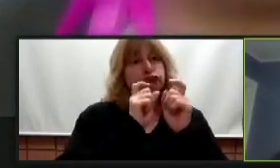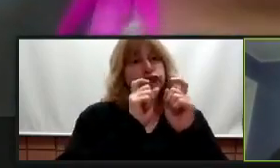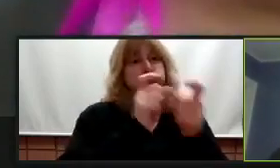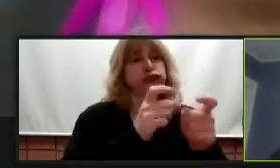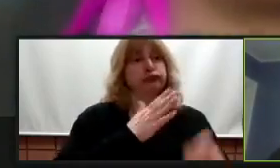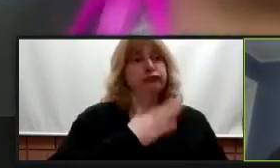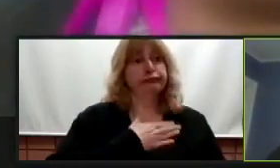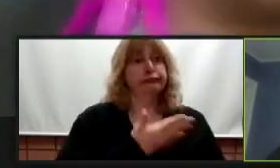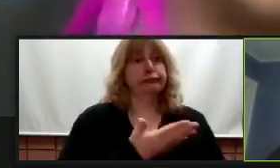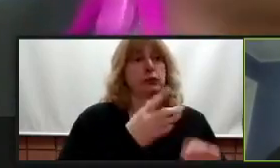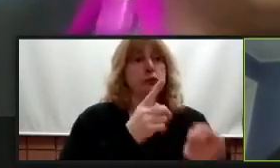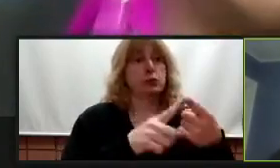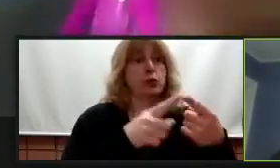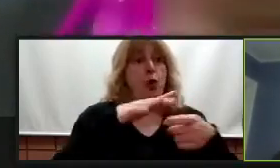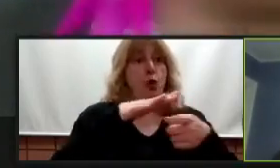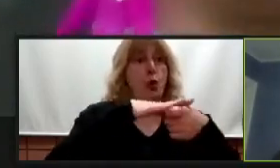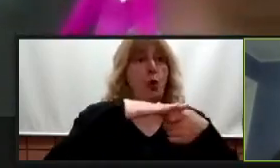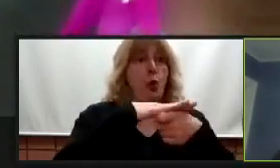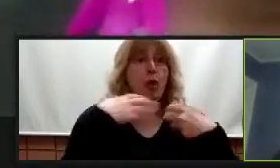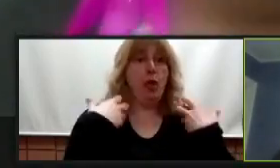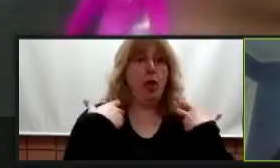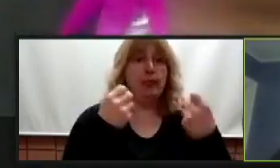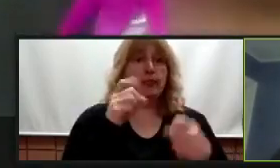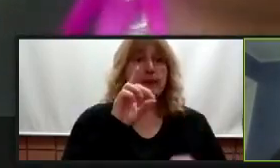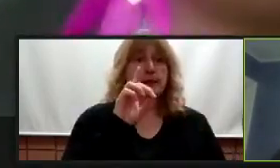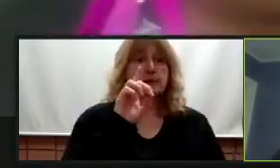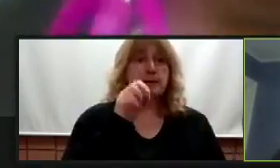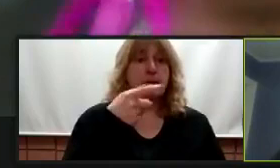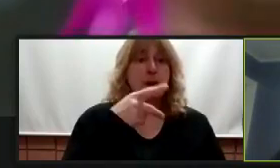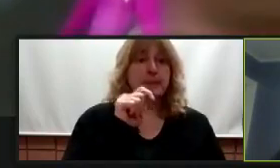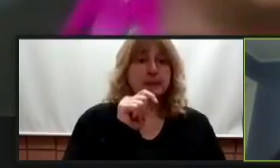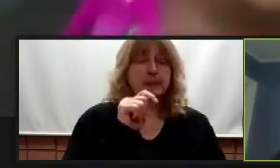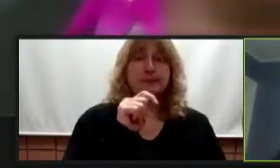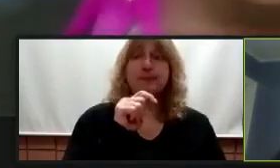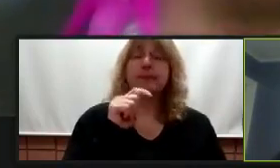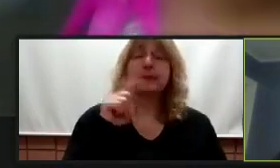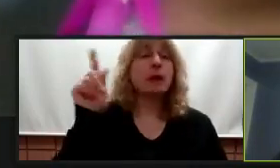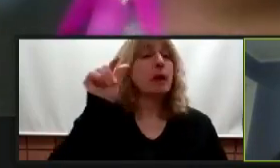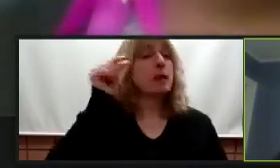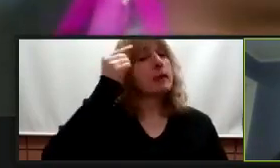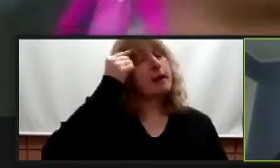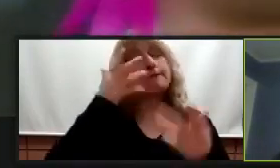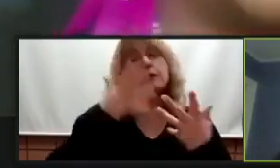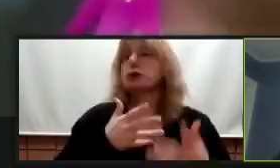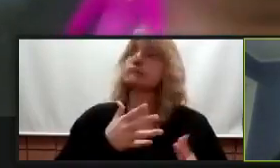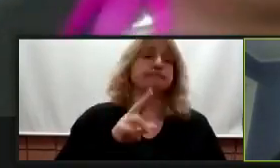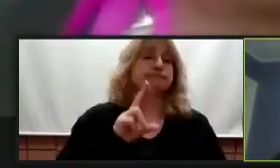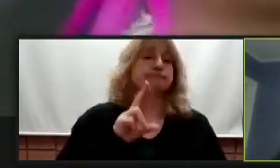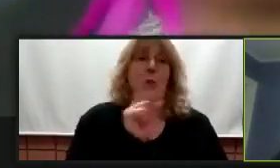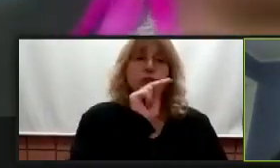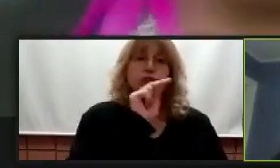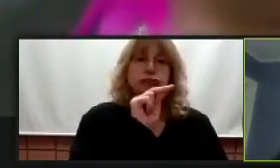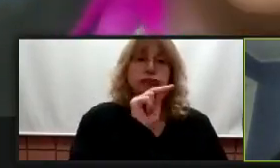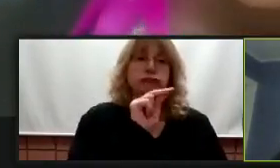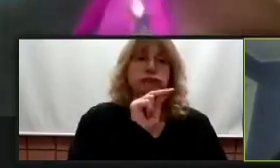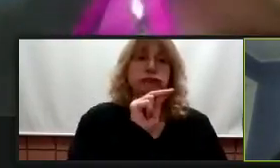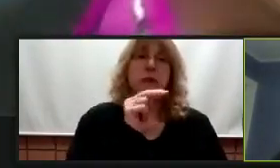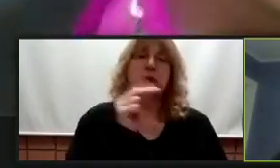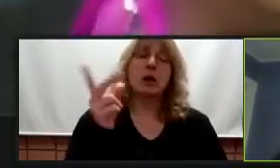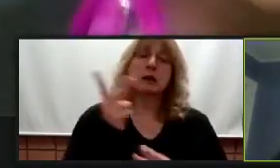departments, the local county health departments. She vetoed that. And as a result of that, there's more